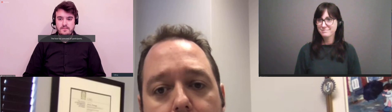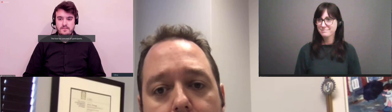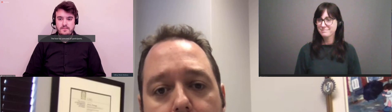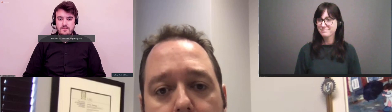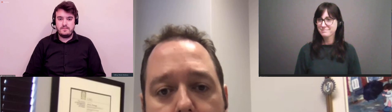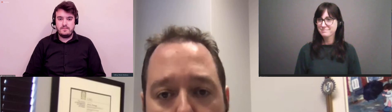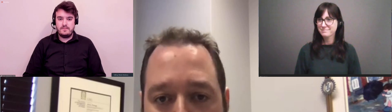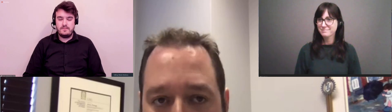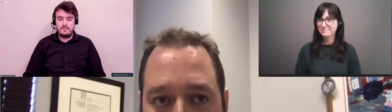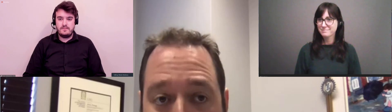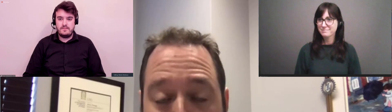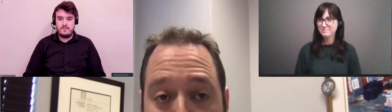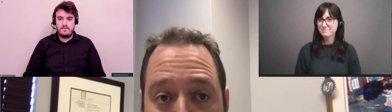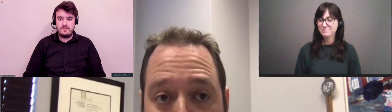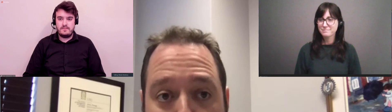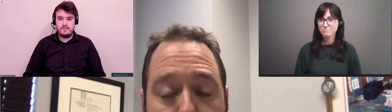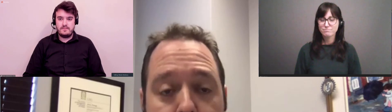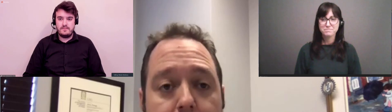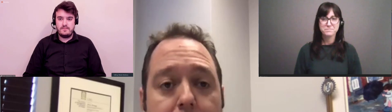Okay, so I've